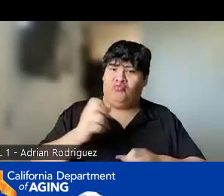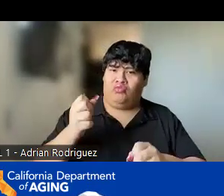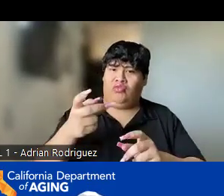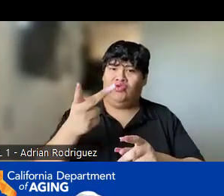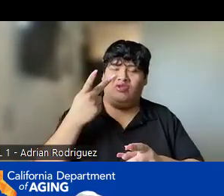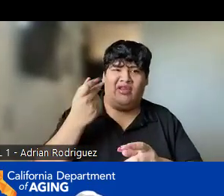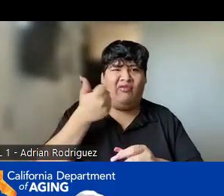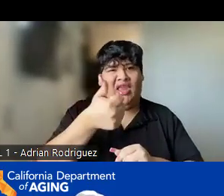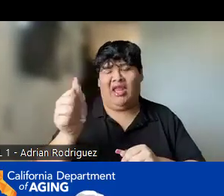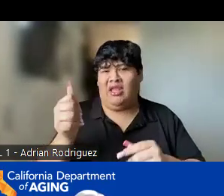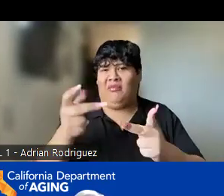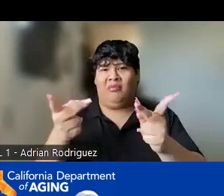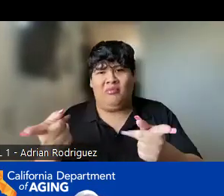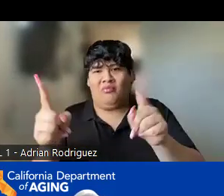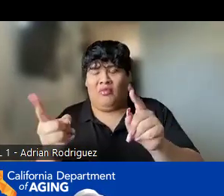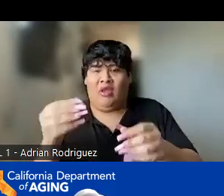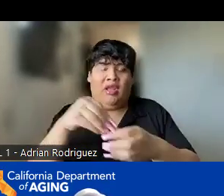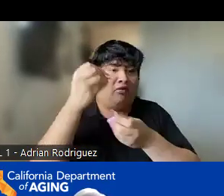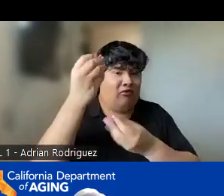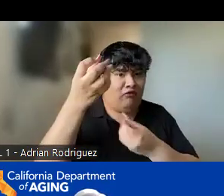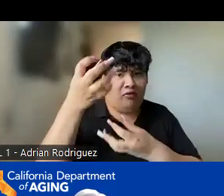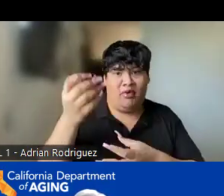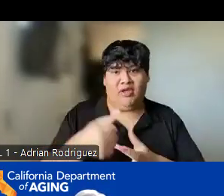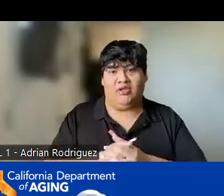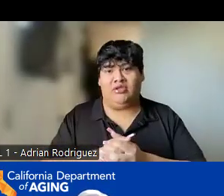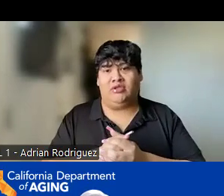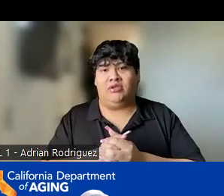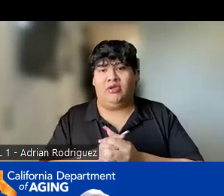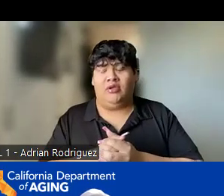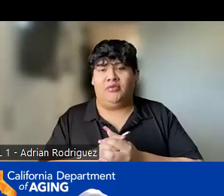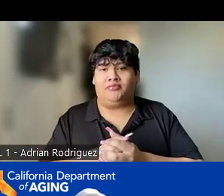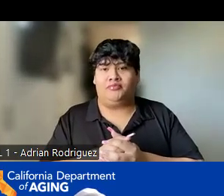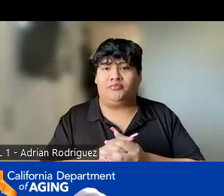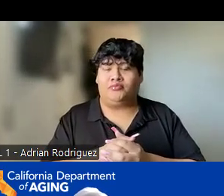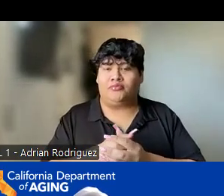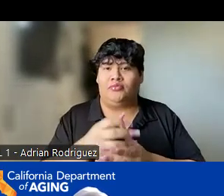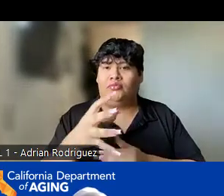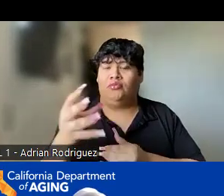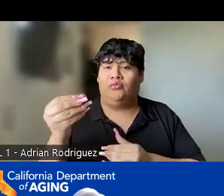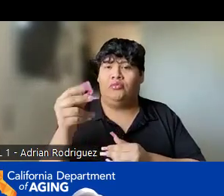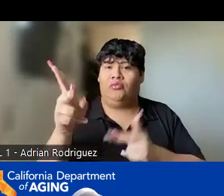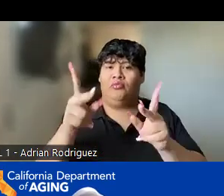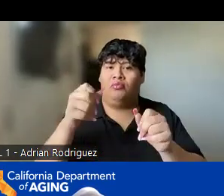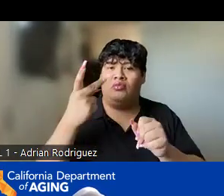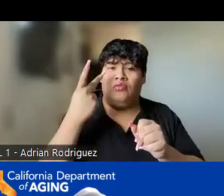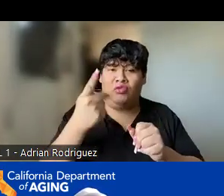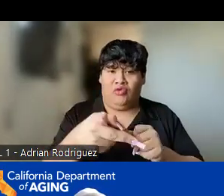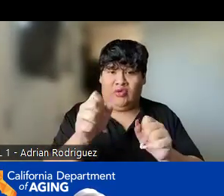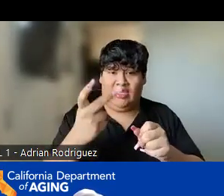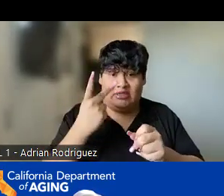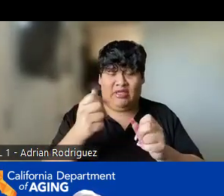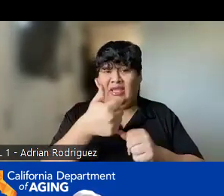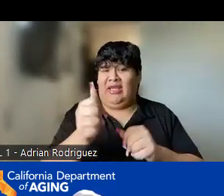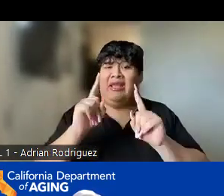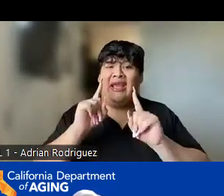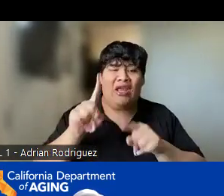related resources and information. And the public may view that content in the chat. The question and